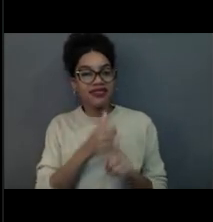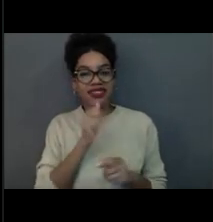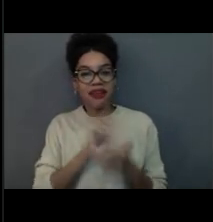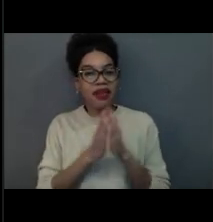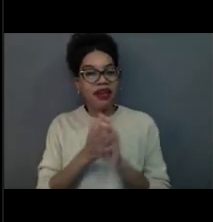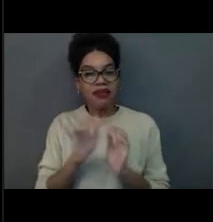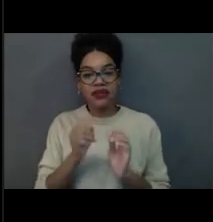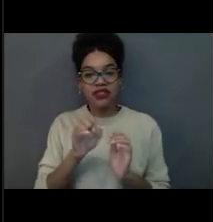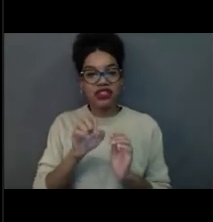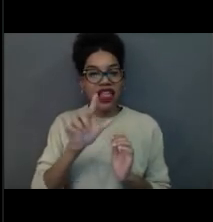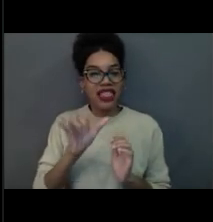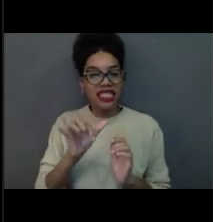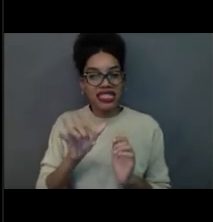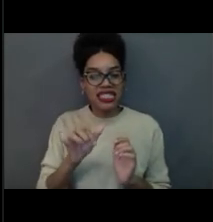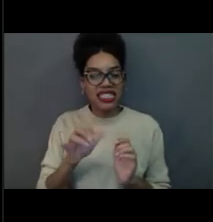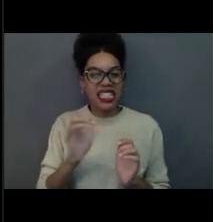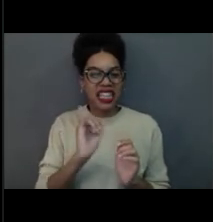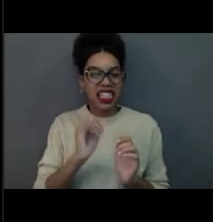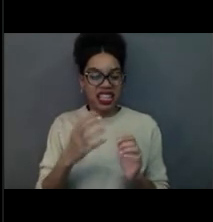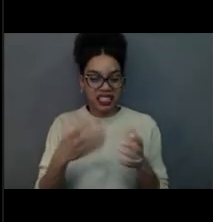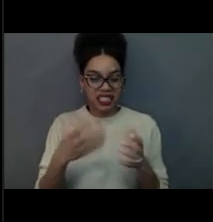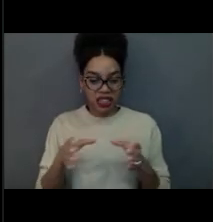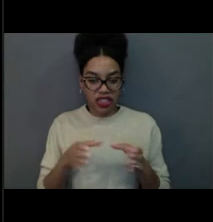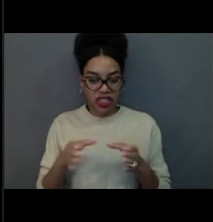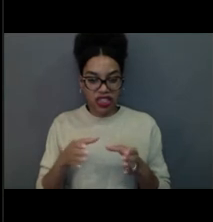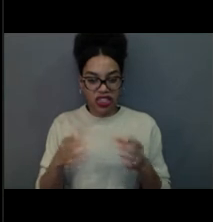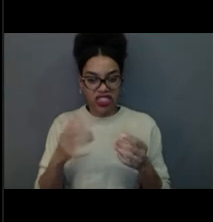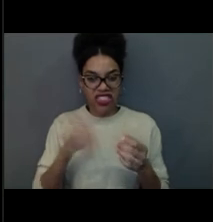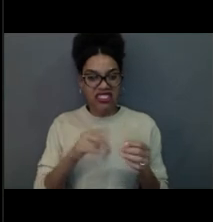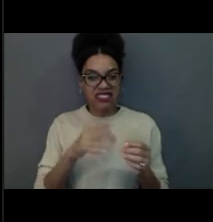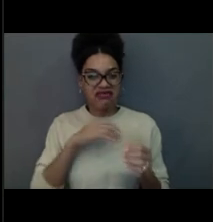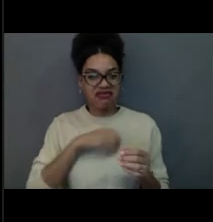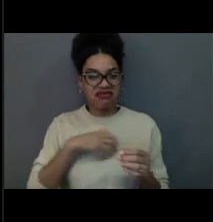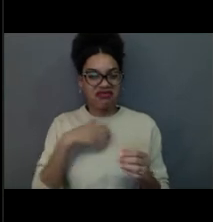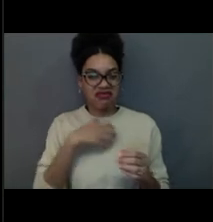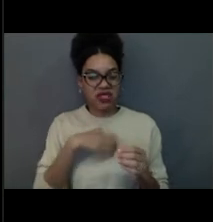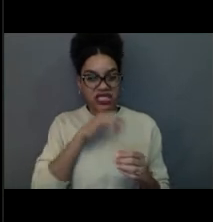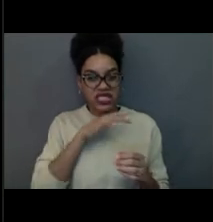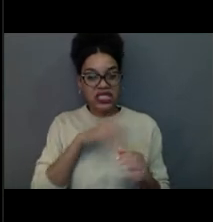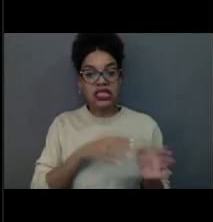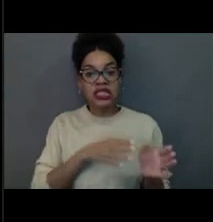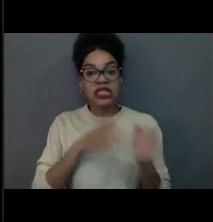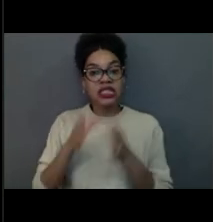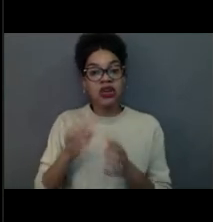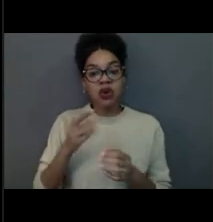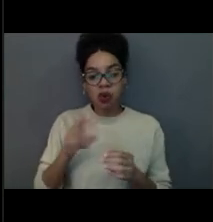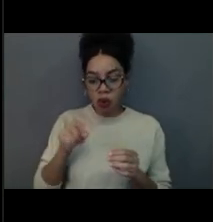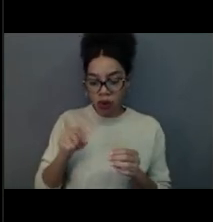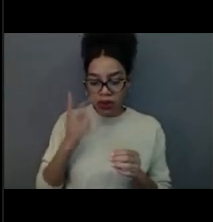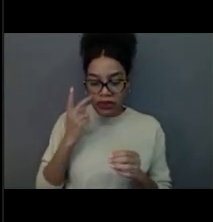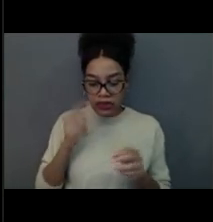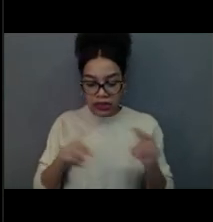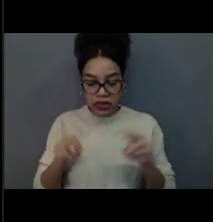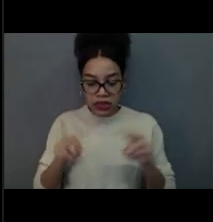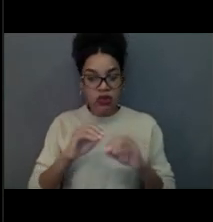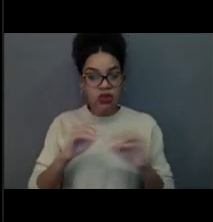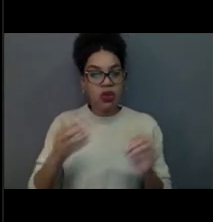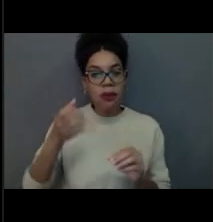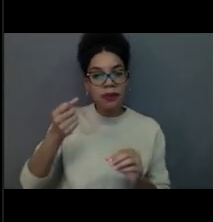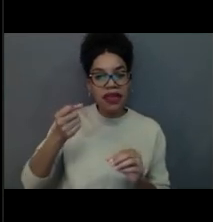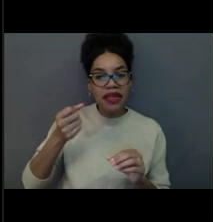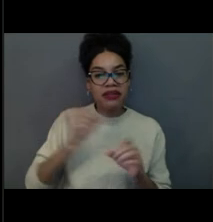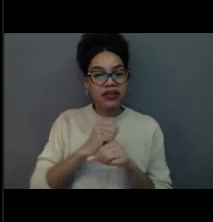like jello. Kind of gross, or milky, kind of looking like someone poured milk on it and kind of blended it in there, or chalky. I want to